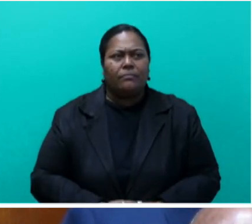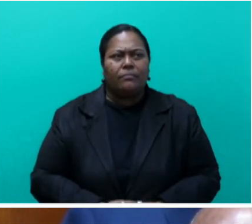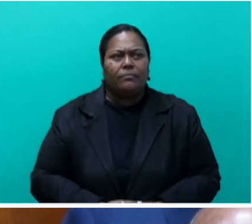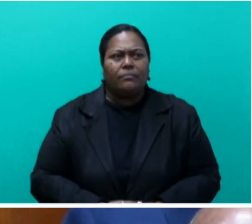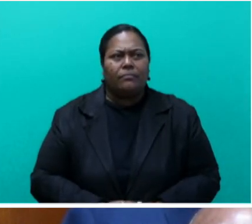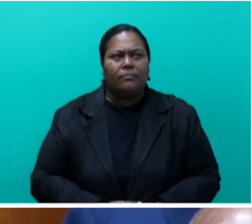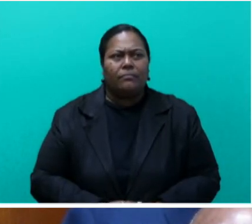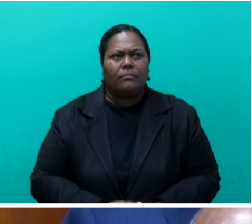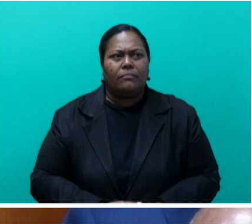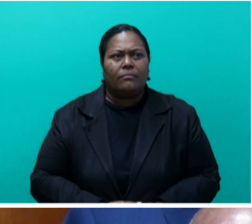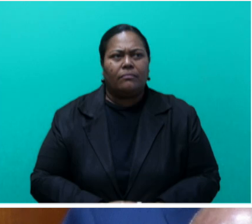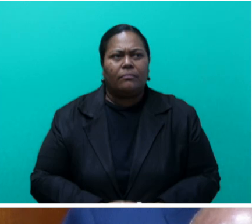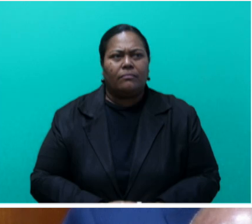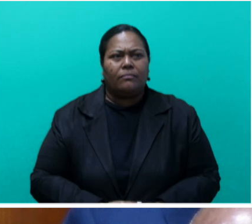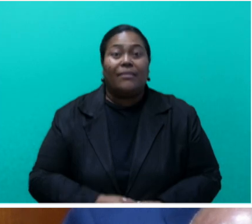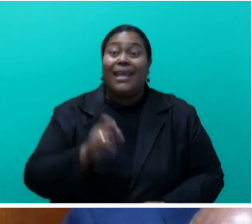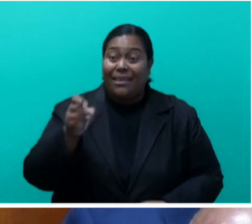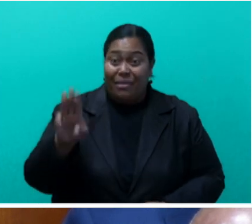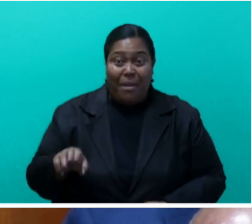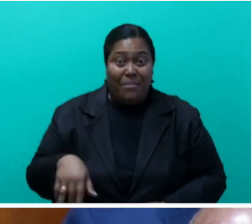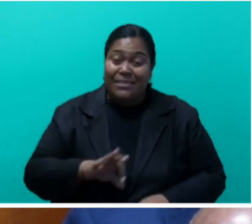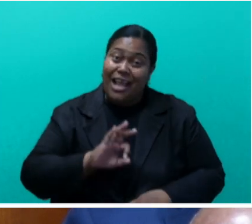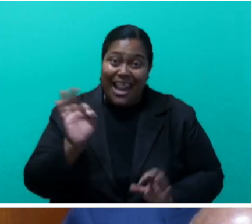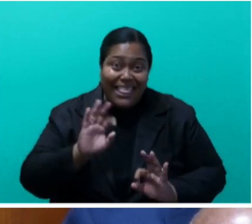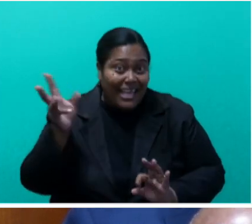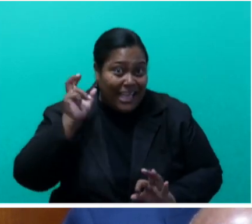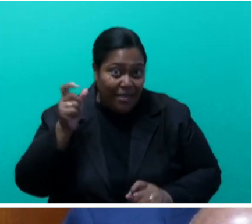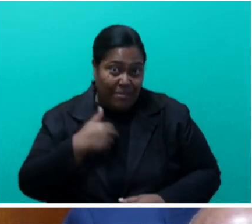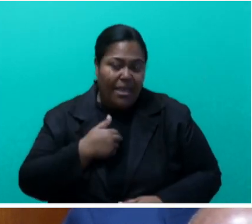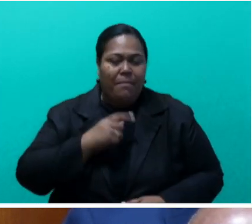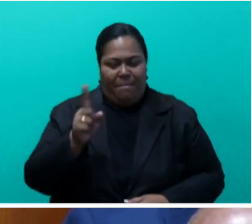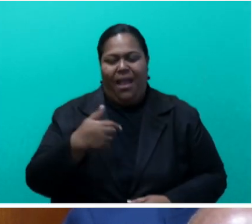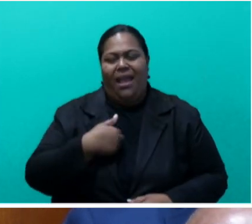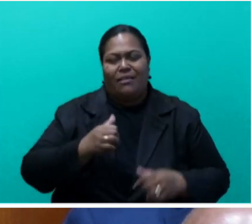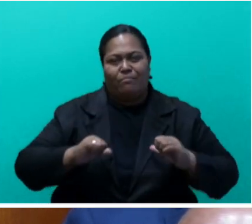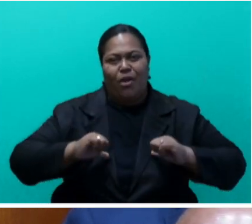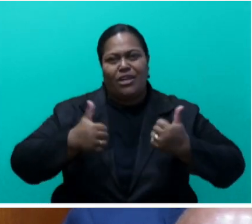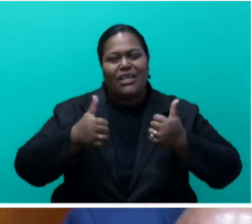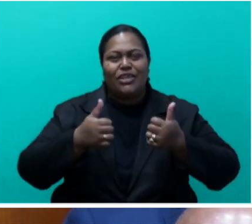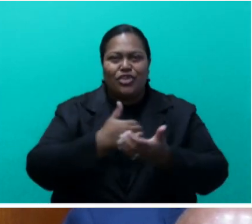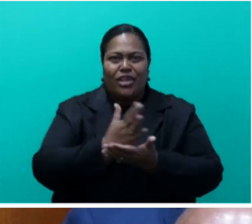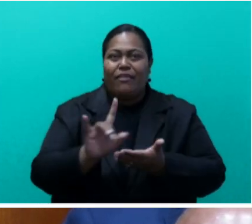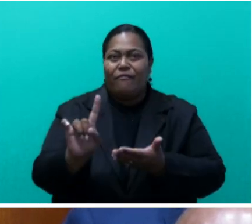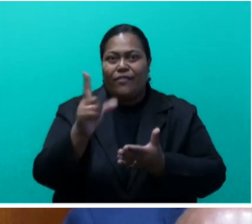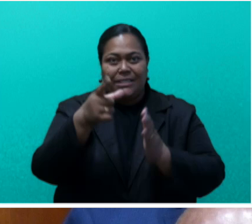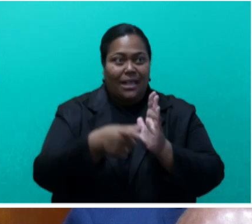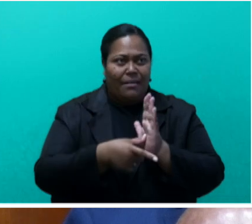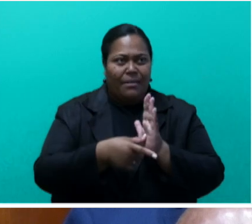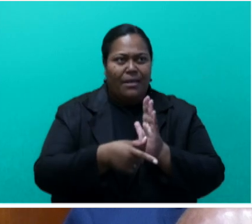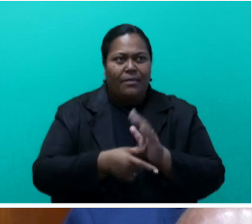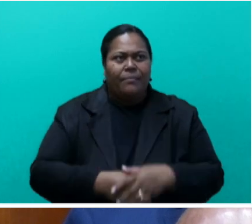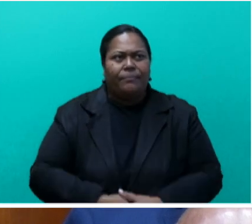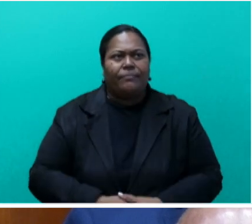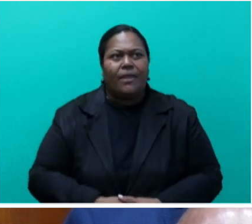I would like to proudly share that for the very first time, Honorable Speaker, after we